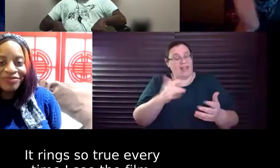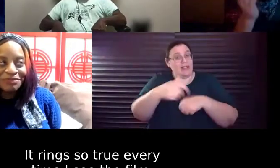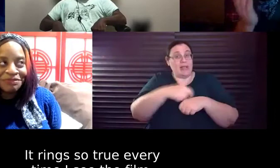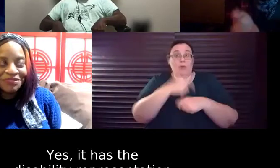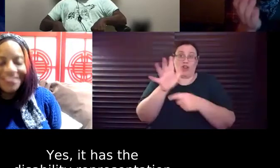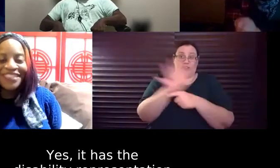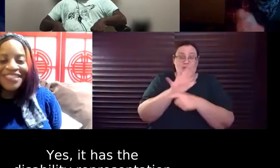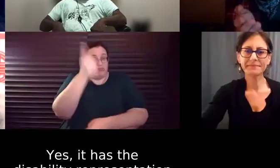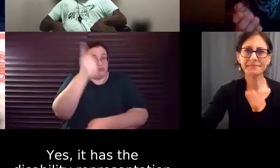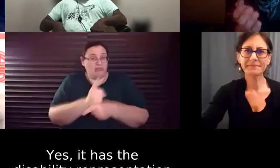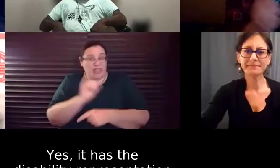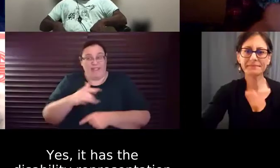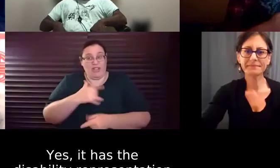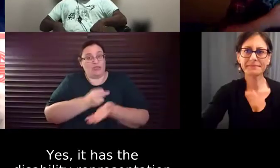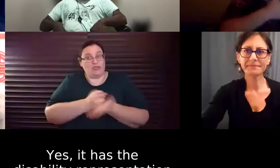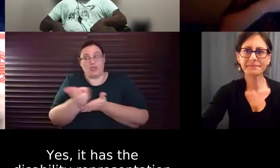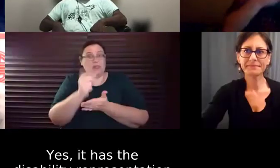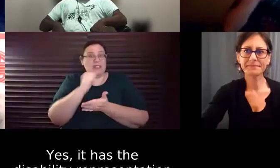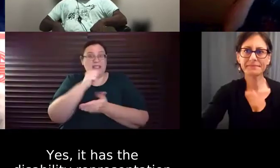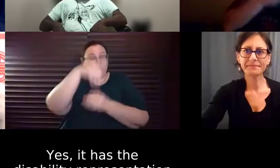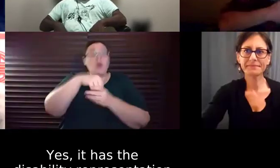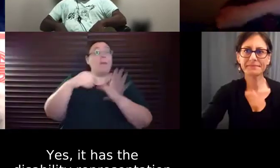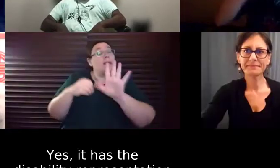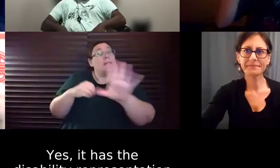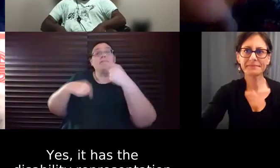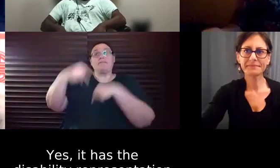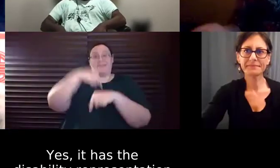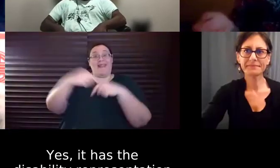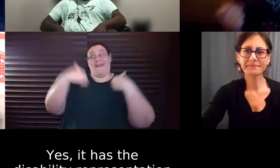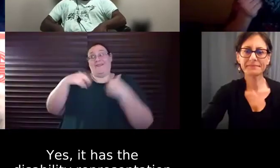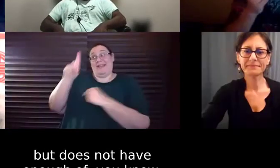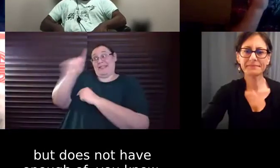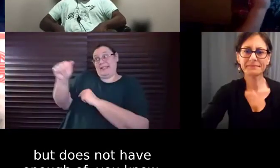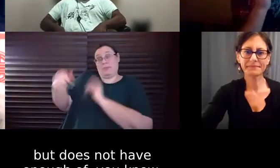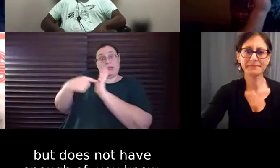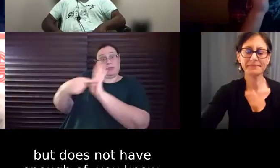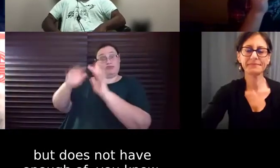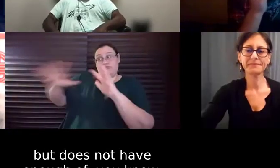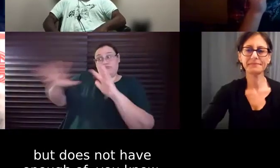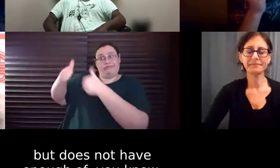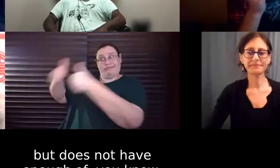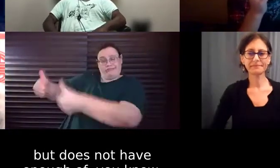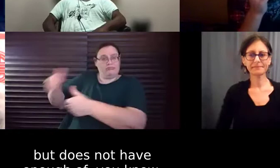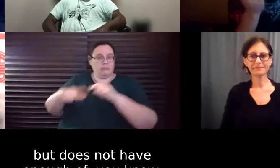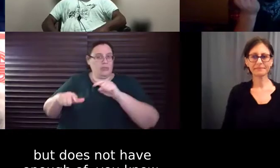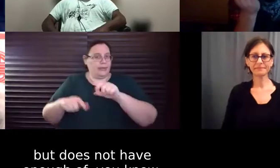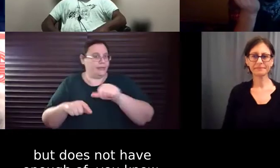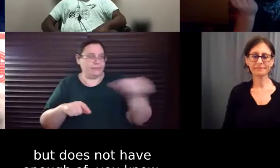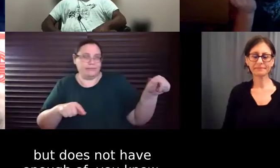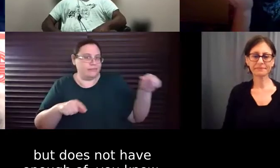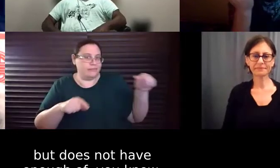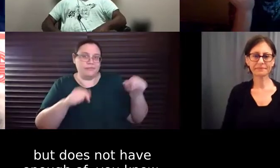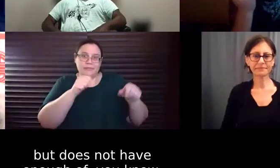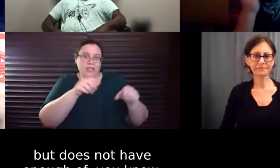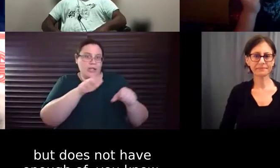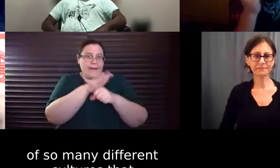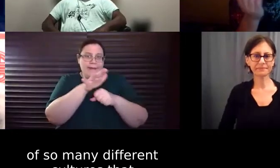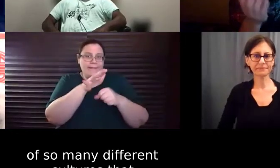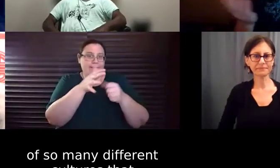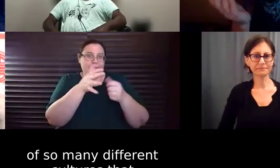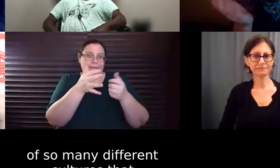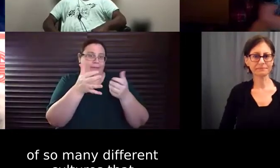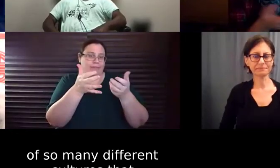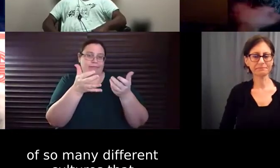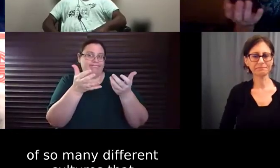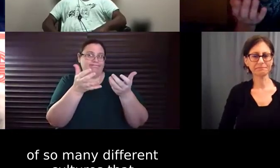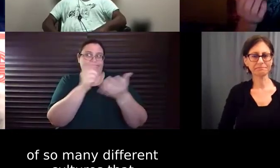That's like, this does not have, yes, it has the disability representation, but it does not have enough of, you know,